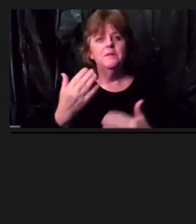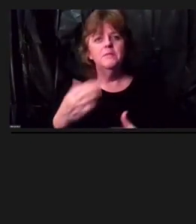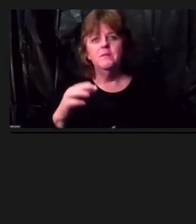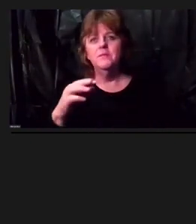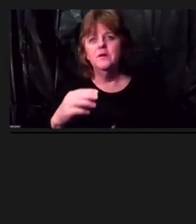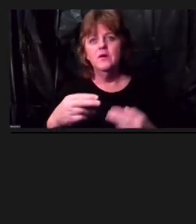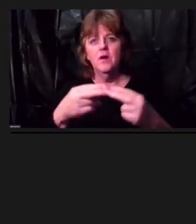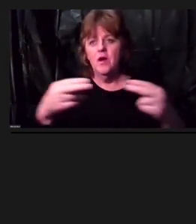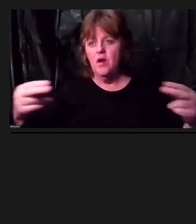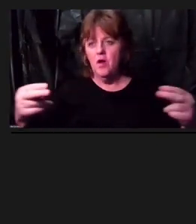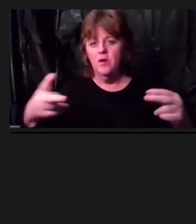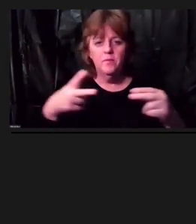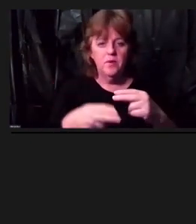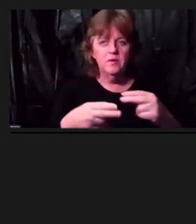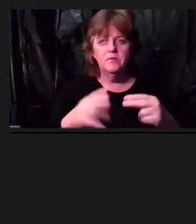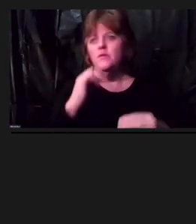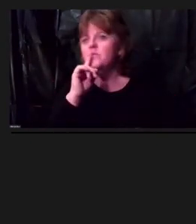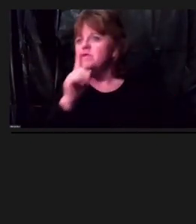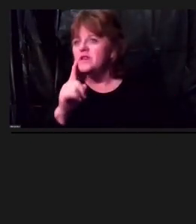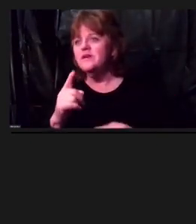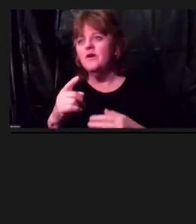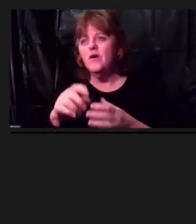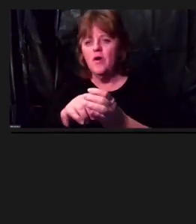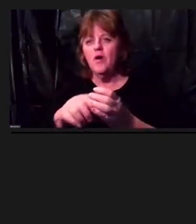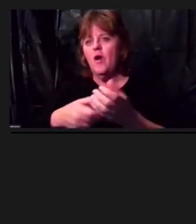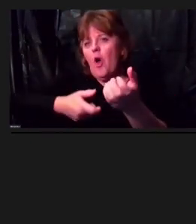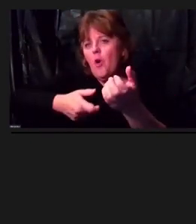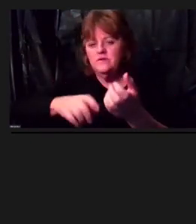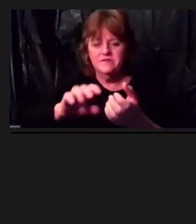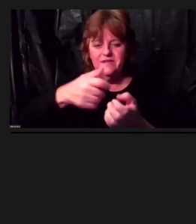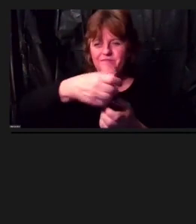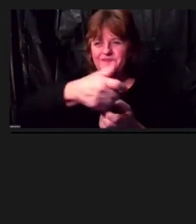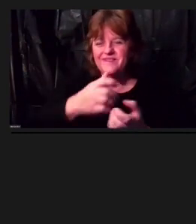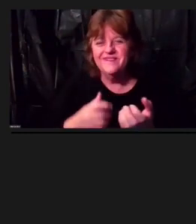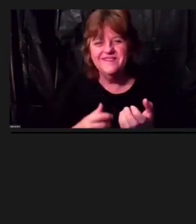is what you do in a fire station. So it'd be cool. So,